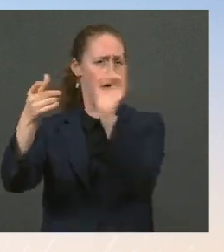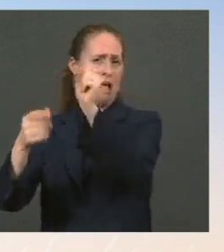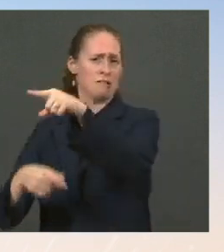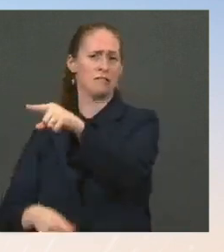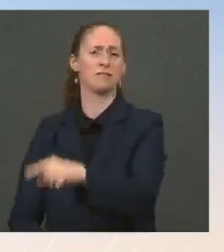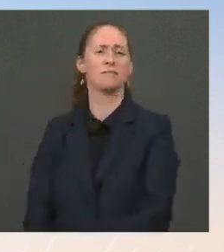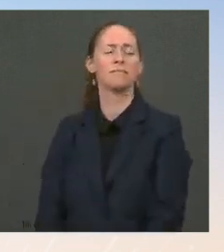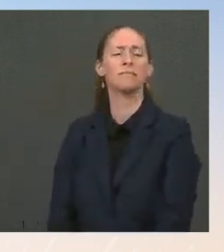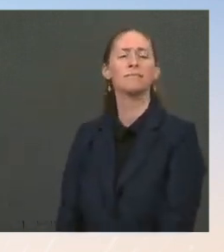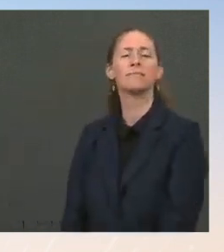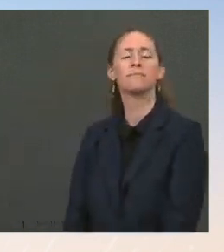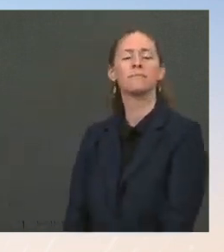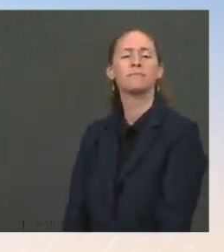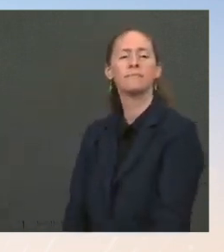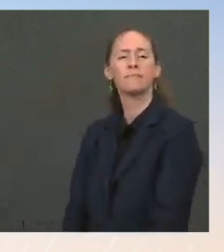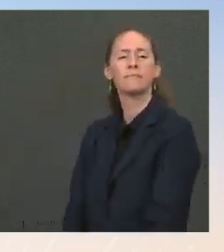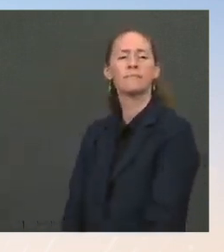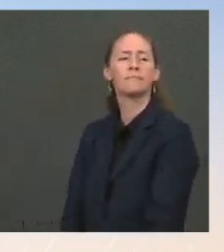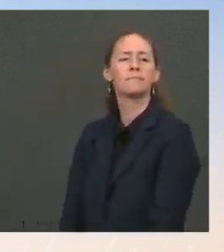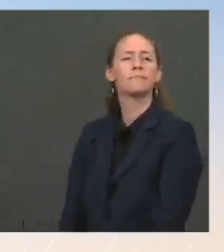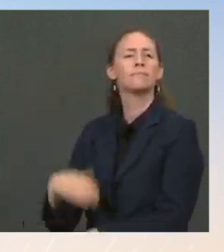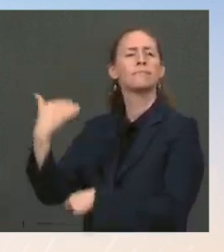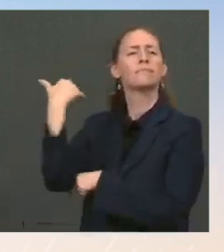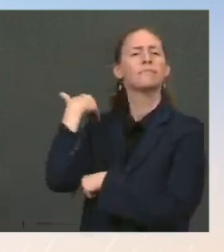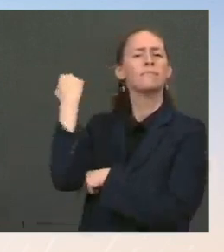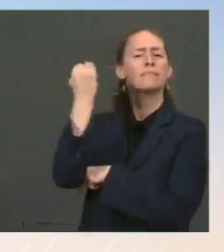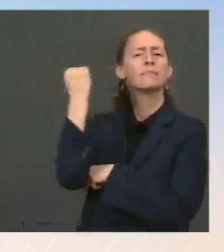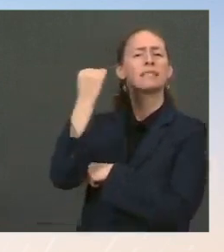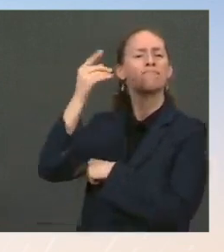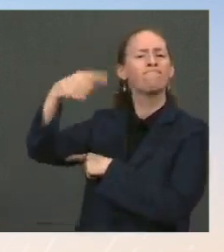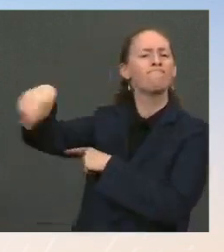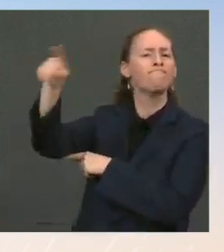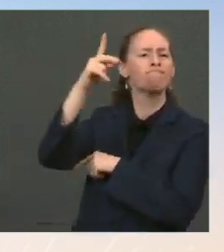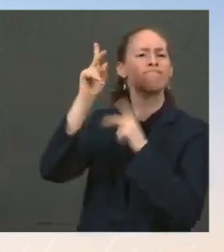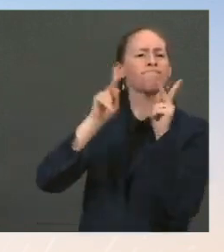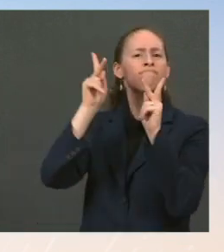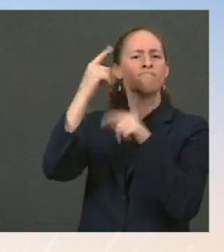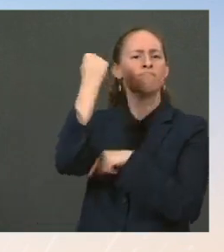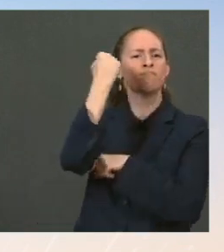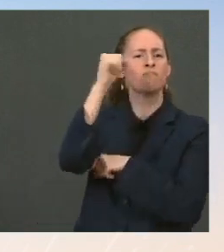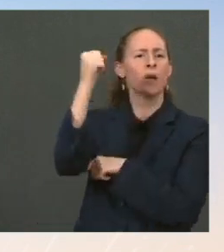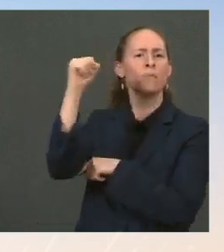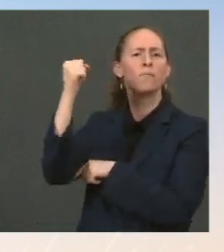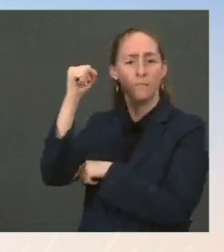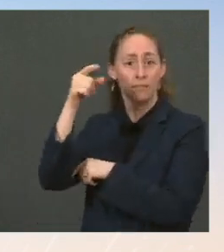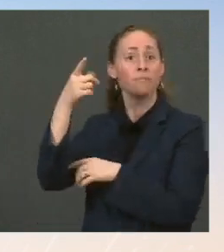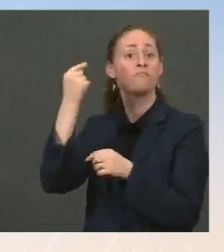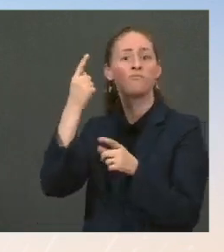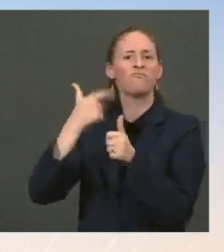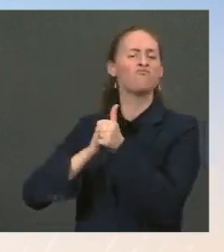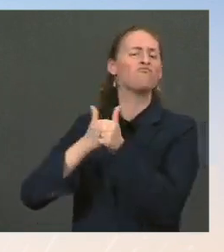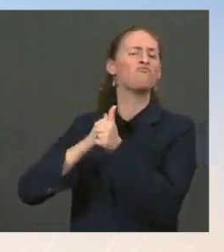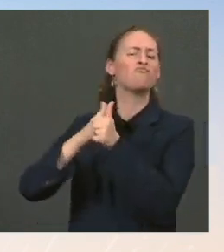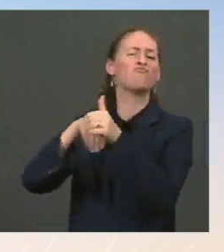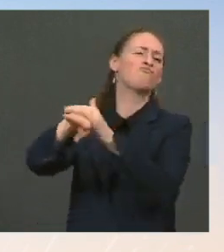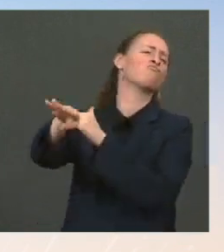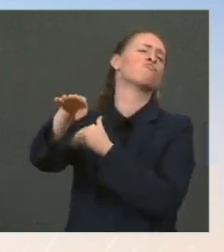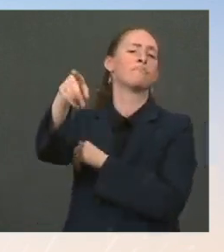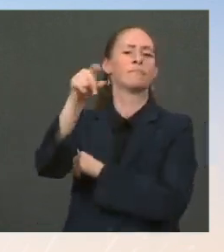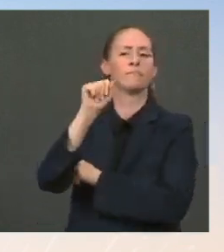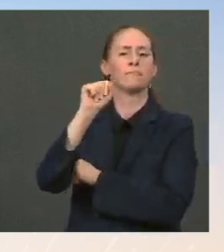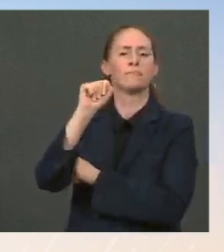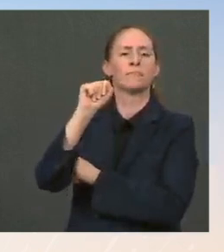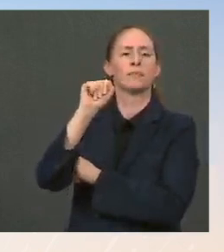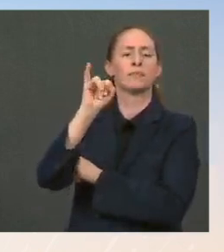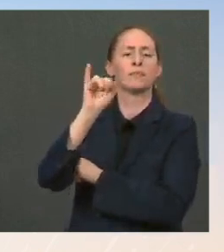Monday after some protesters were hounding Kyrsten Sinema into a restroom, you said the president stands for the fundamental right of people to protest,